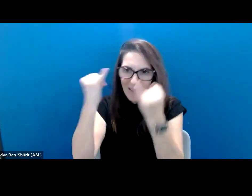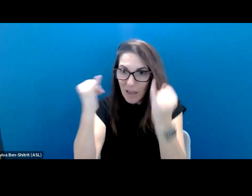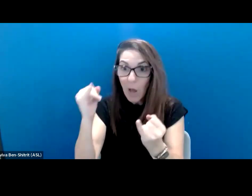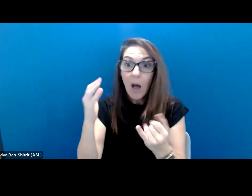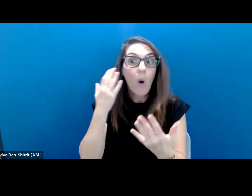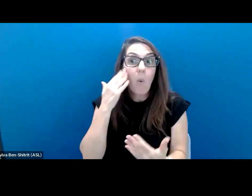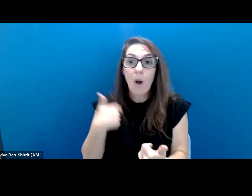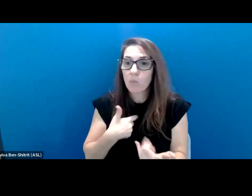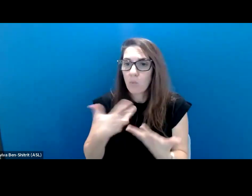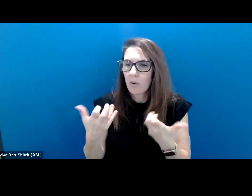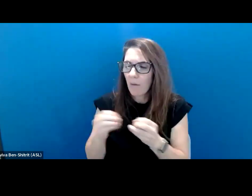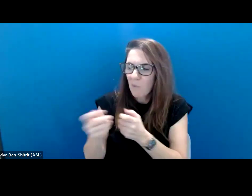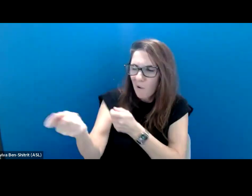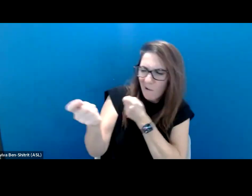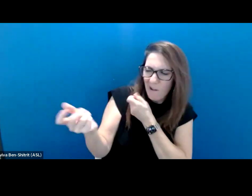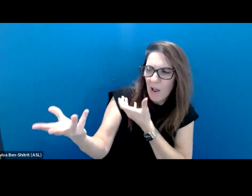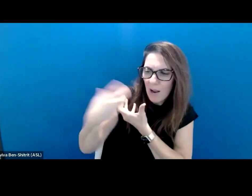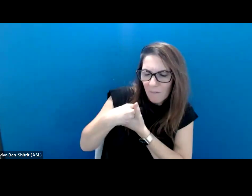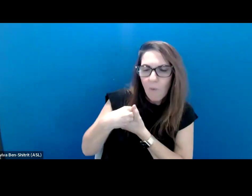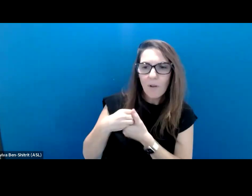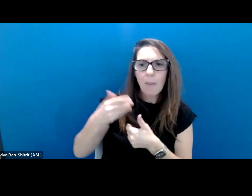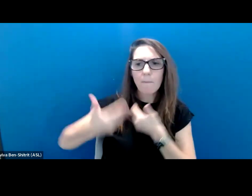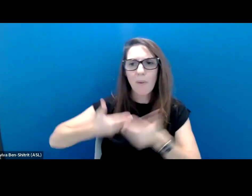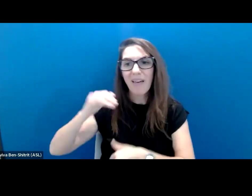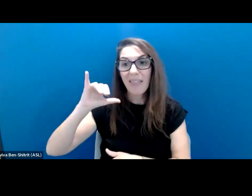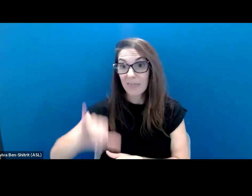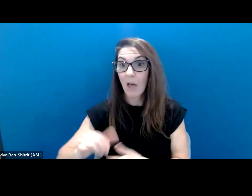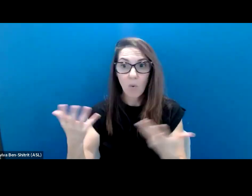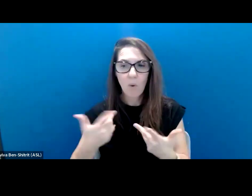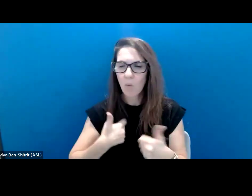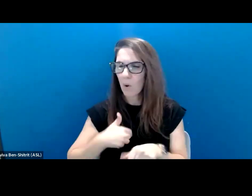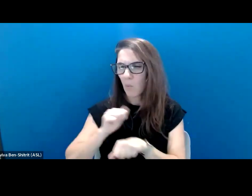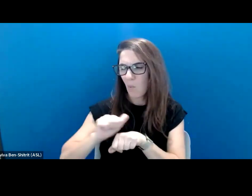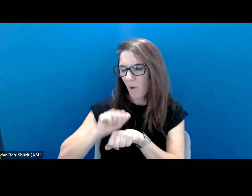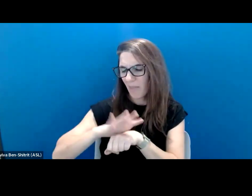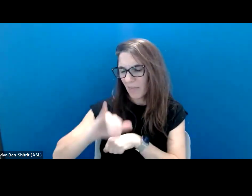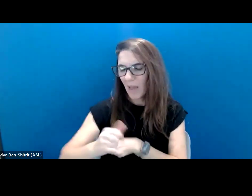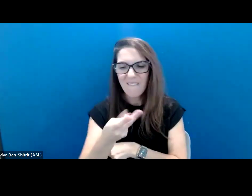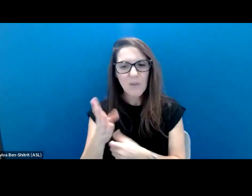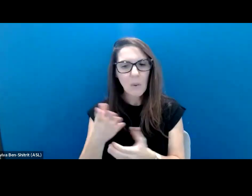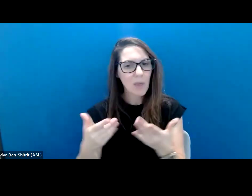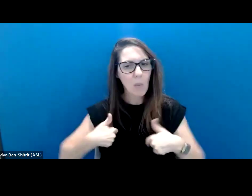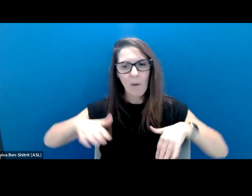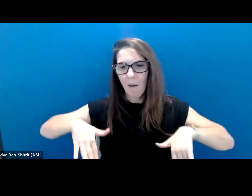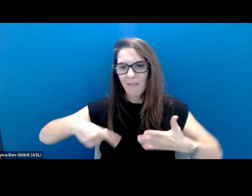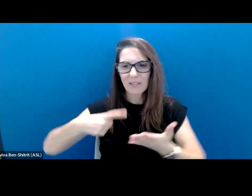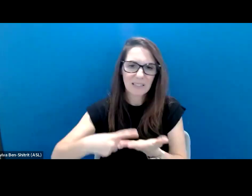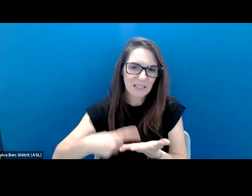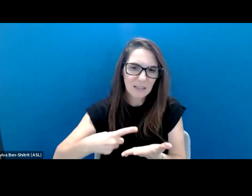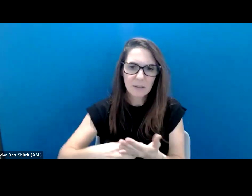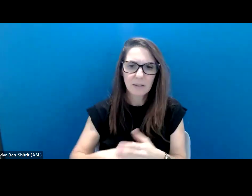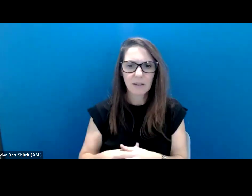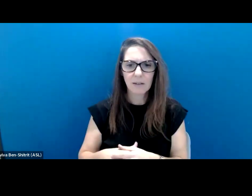process. So those were the ones that we worked our way through. There was a bunch that we did not address just for brevity.